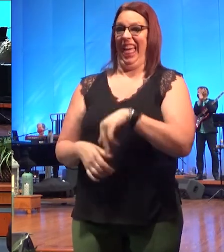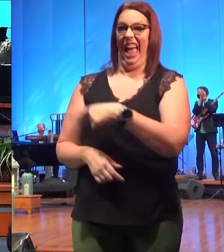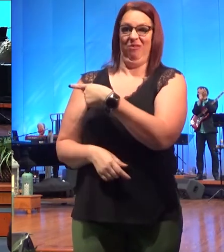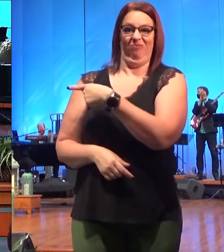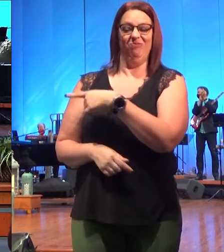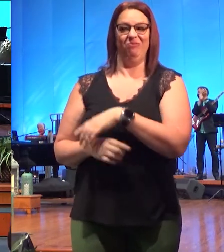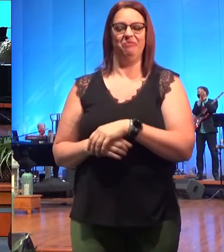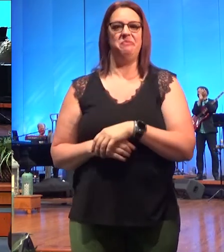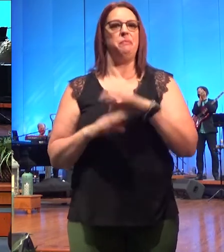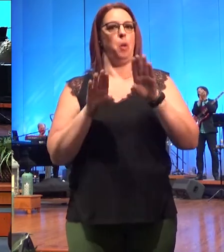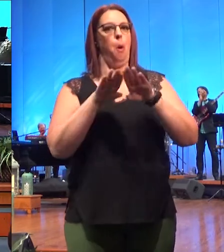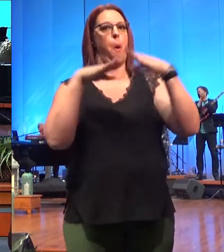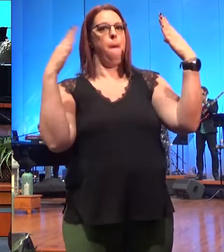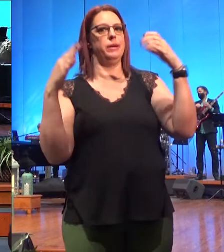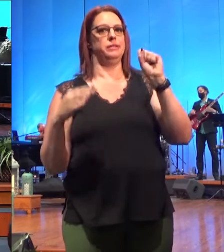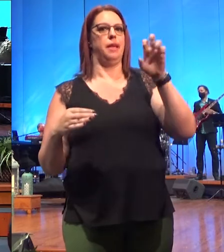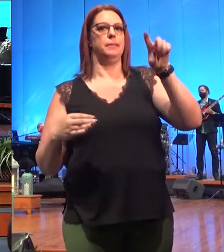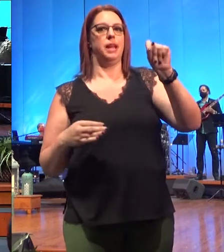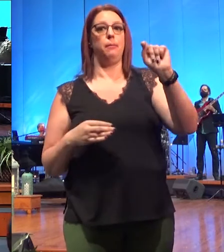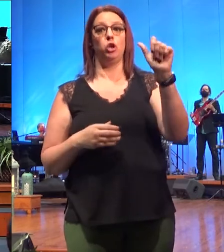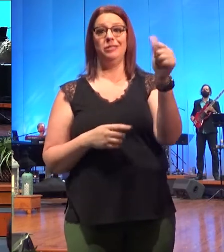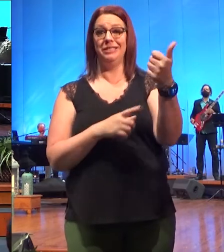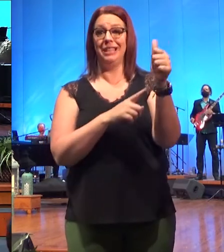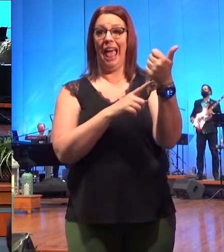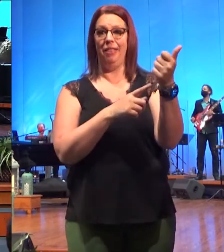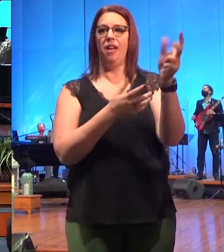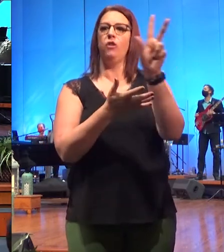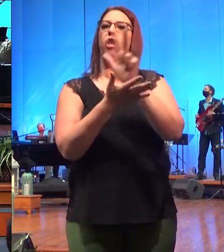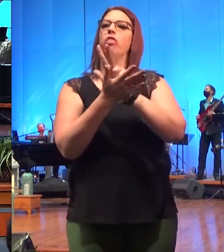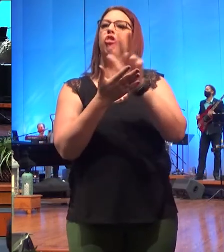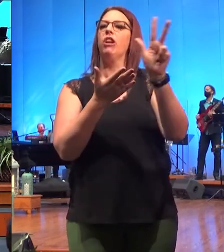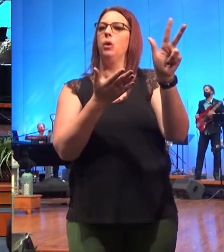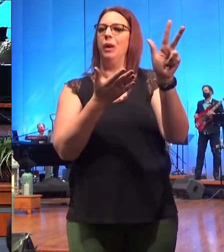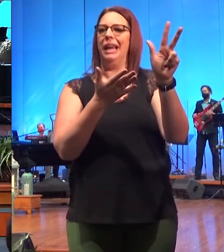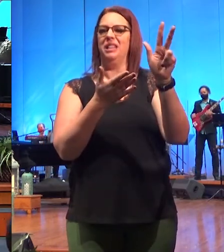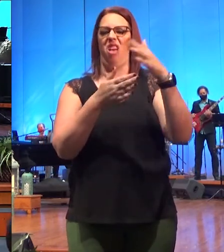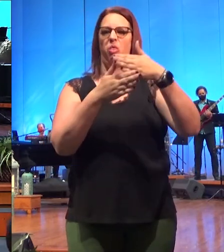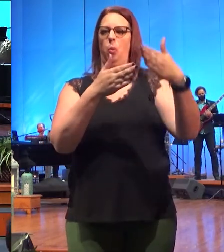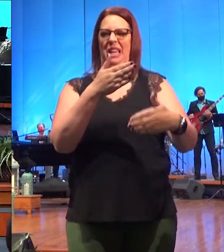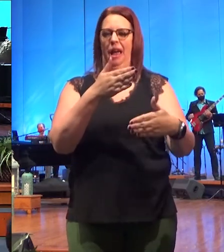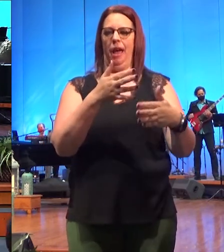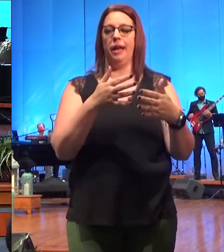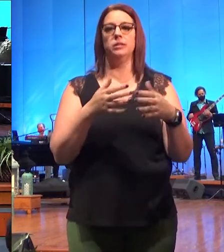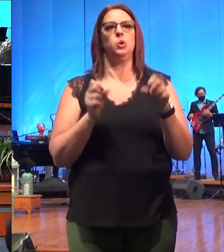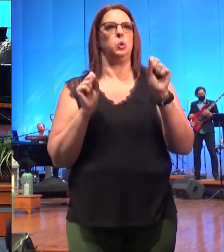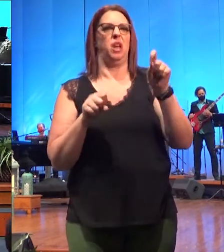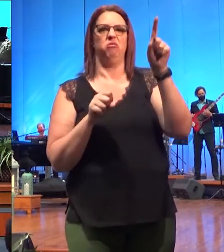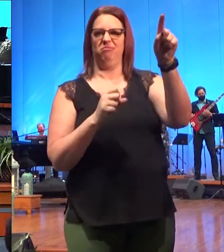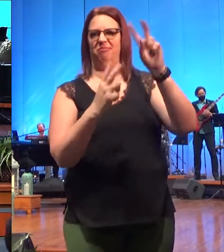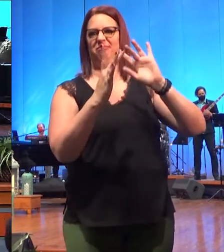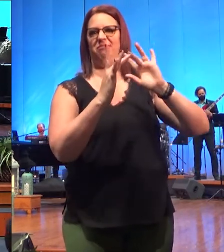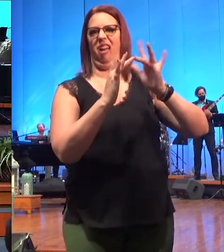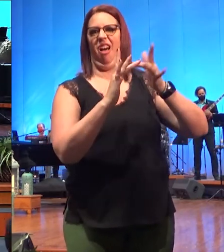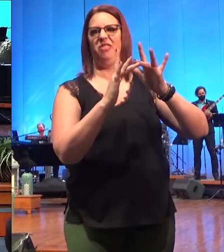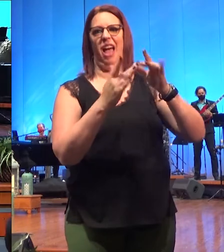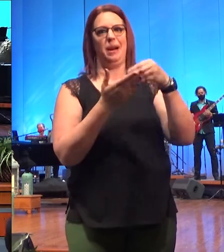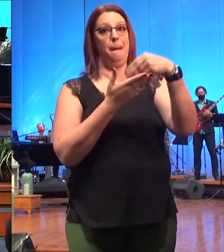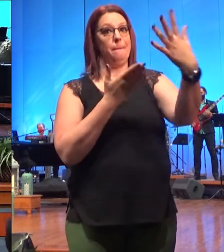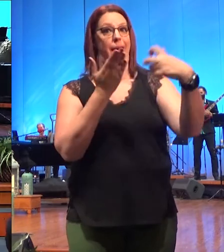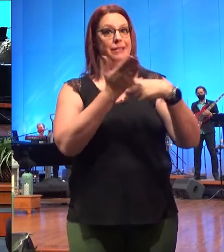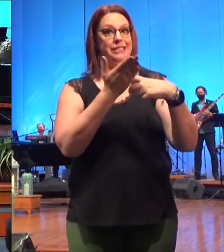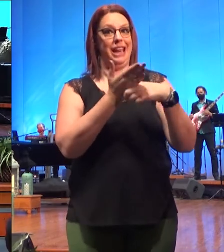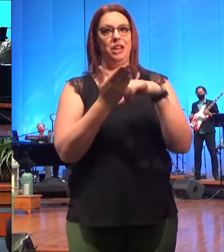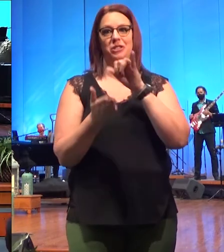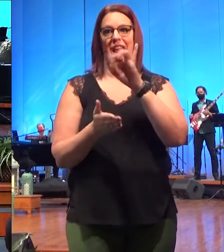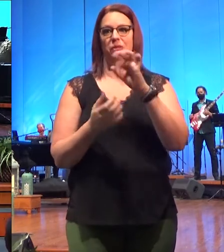It opens on September 10th and goes for 3 weekends, and so you can go to Lakewood Cultural Center's website and purchase tickets if you'd like to